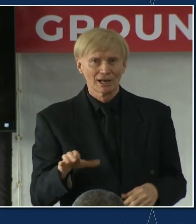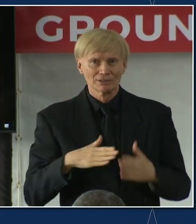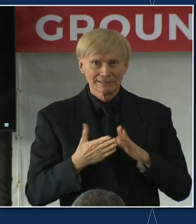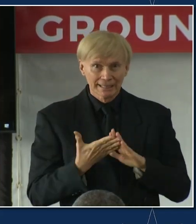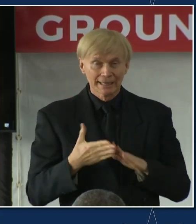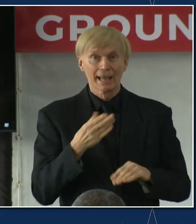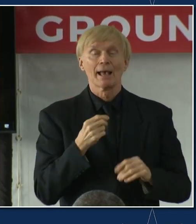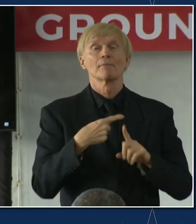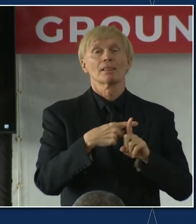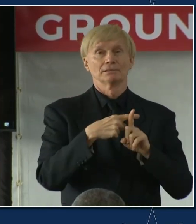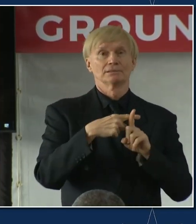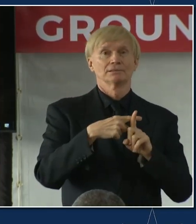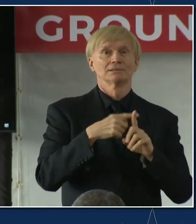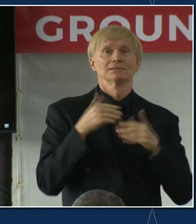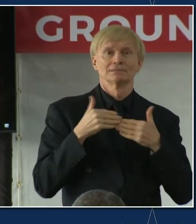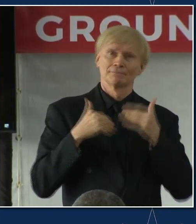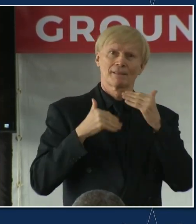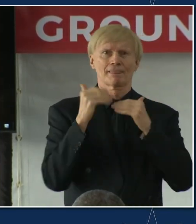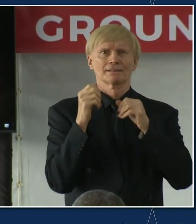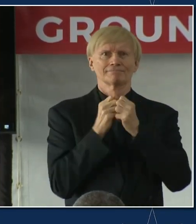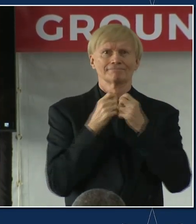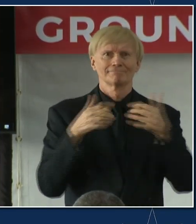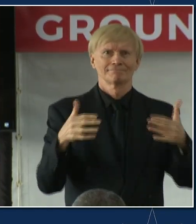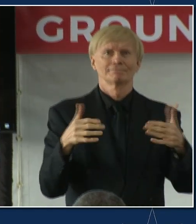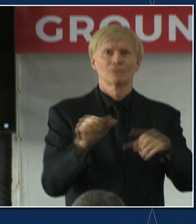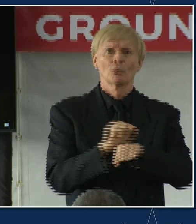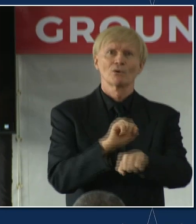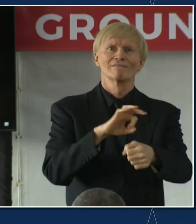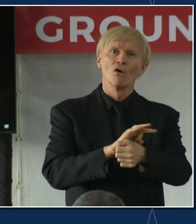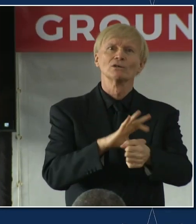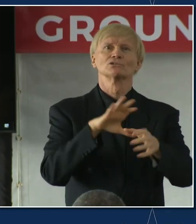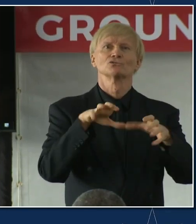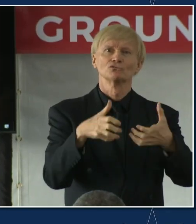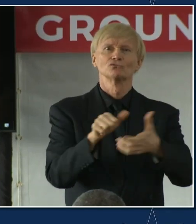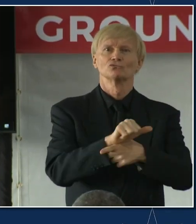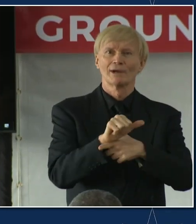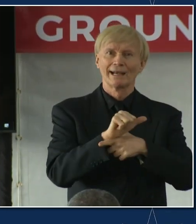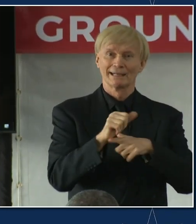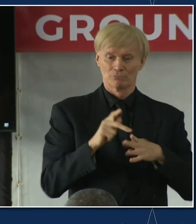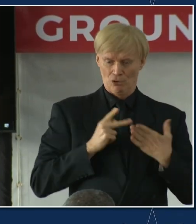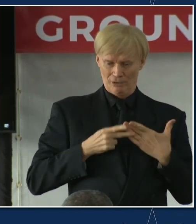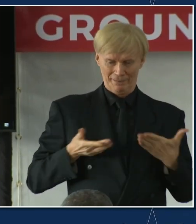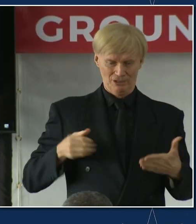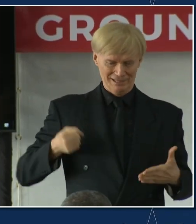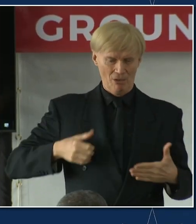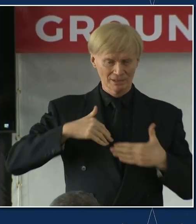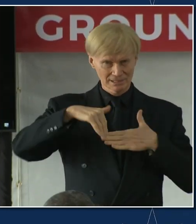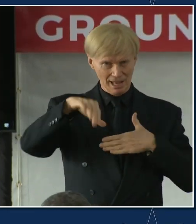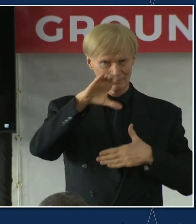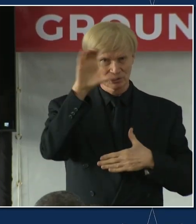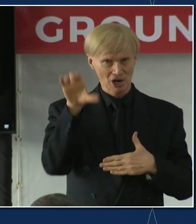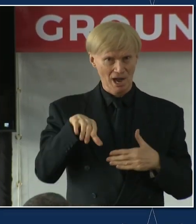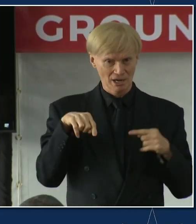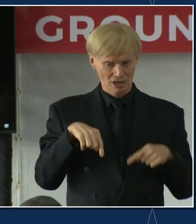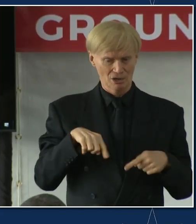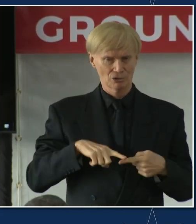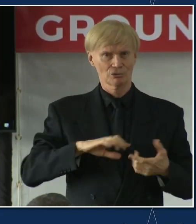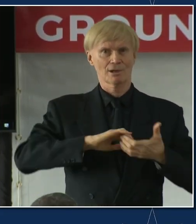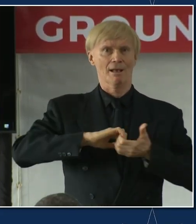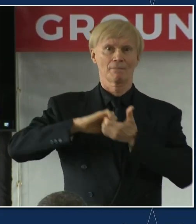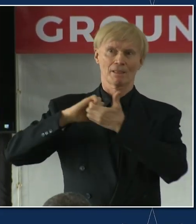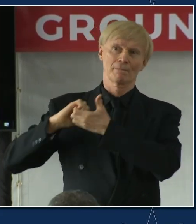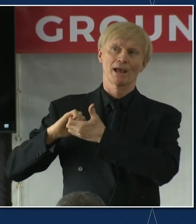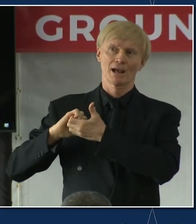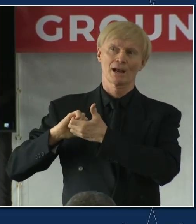work we are going to do together building a workforce training program on the south side of Chicago to complement Regal